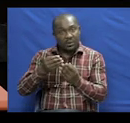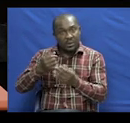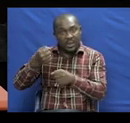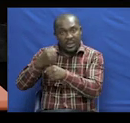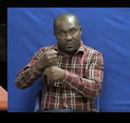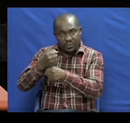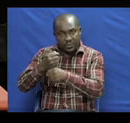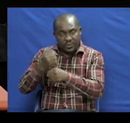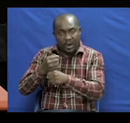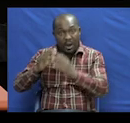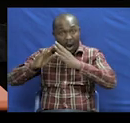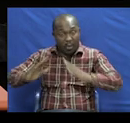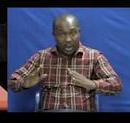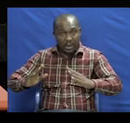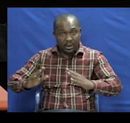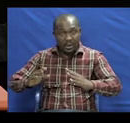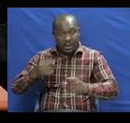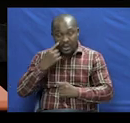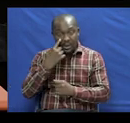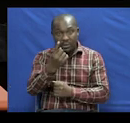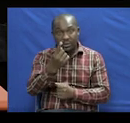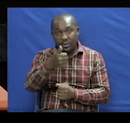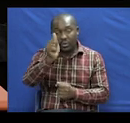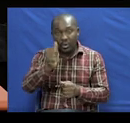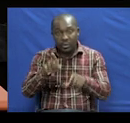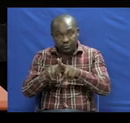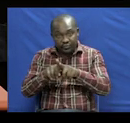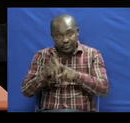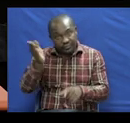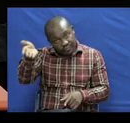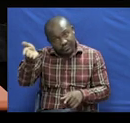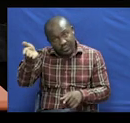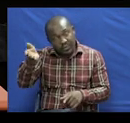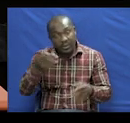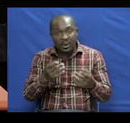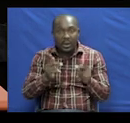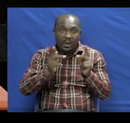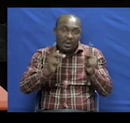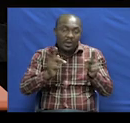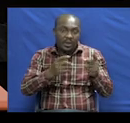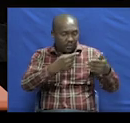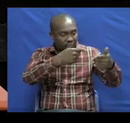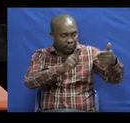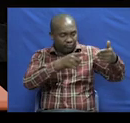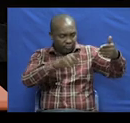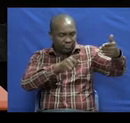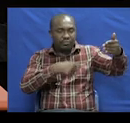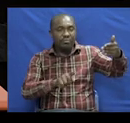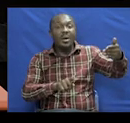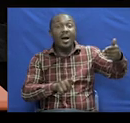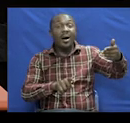and please look for assistance from any member of your family to see or to check whether you have done it